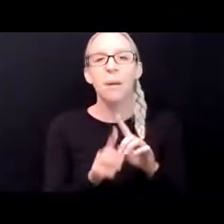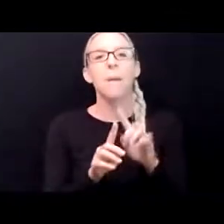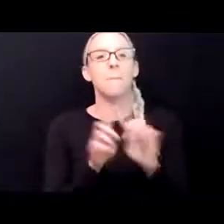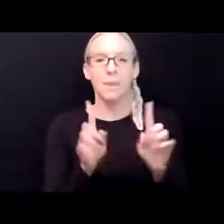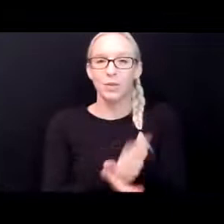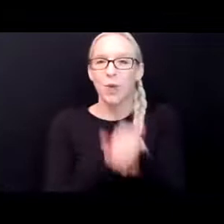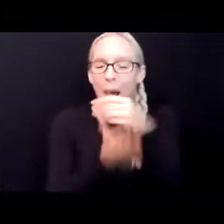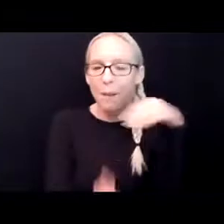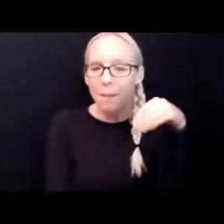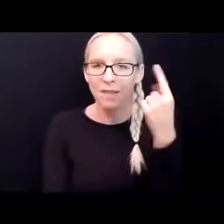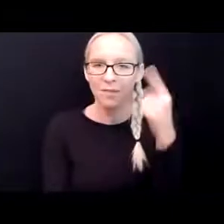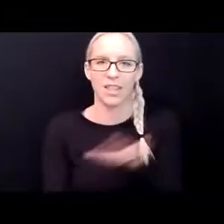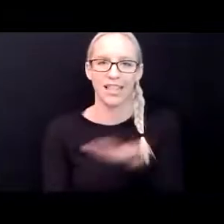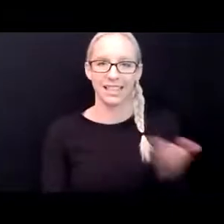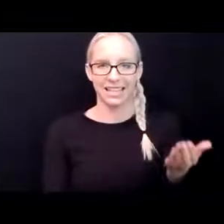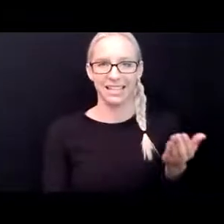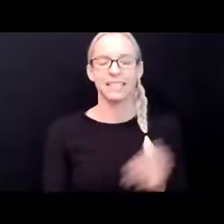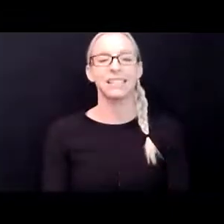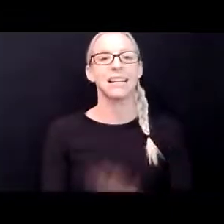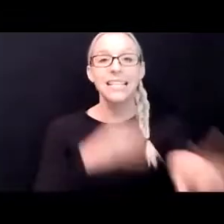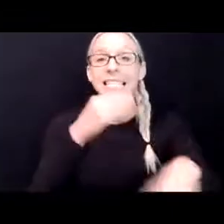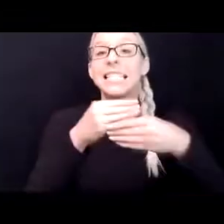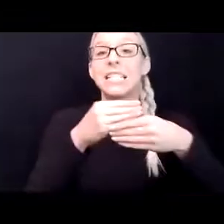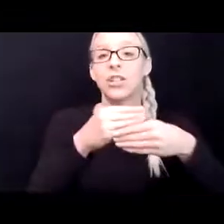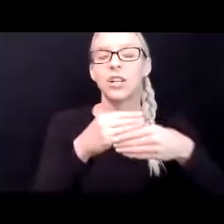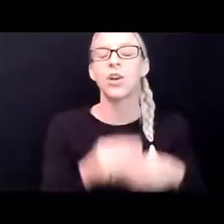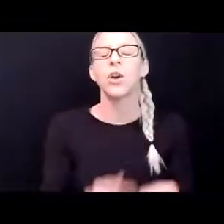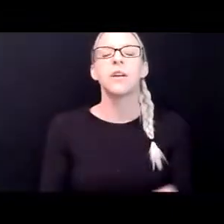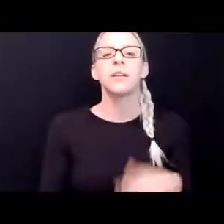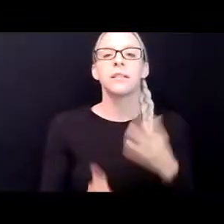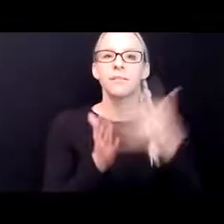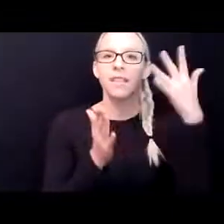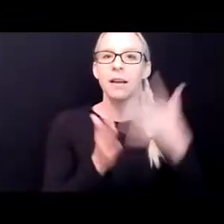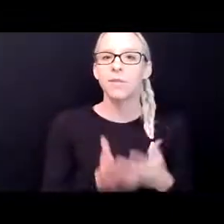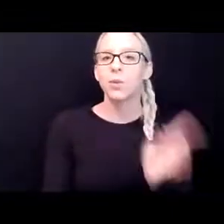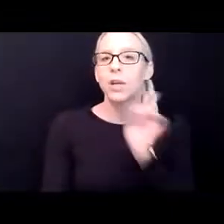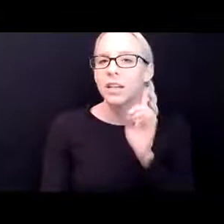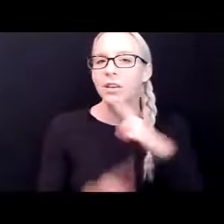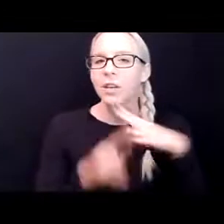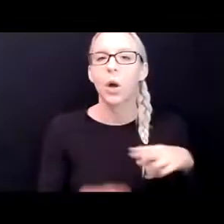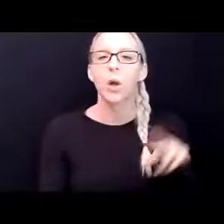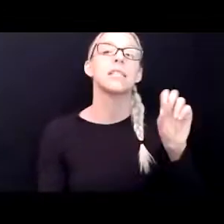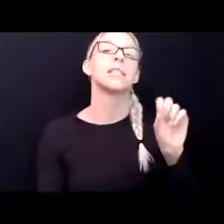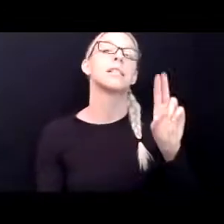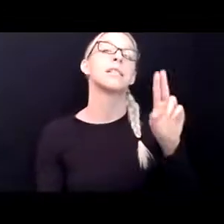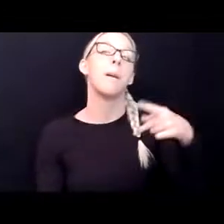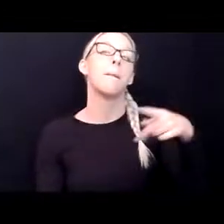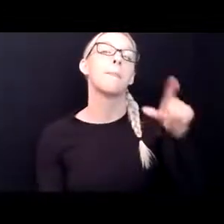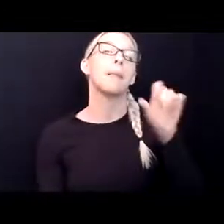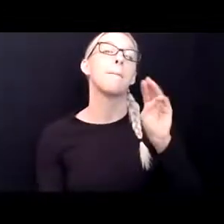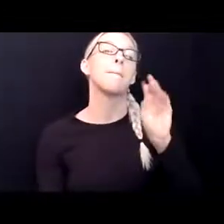a special needs trust referred to as a supplemental needs trust. I've heard them referred to as a lot of